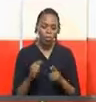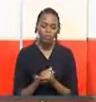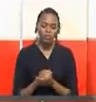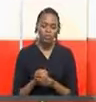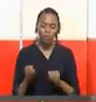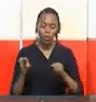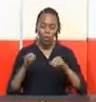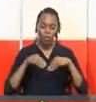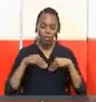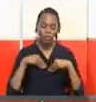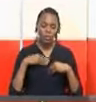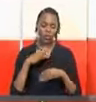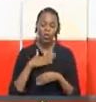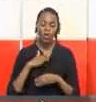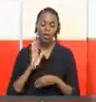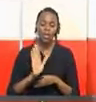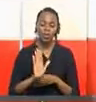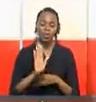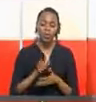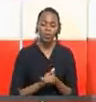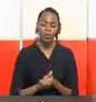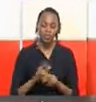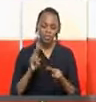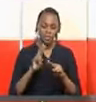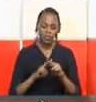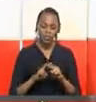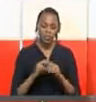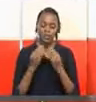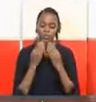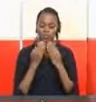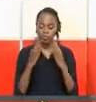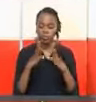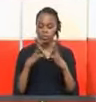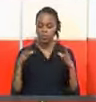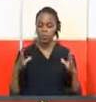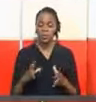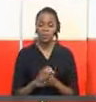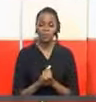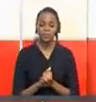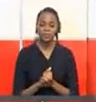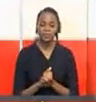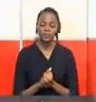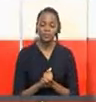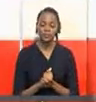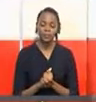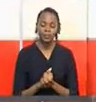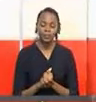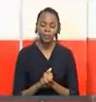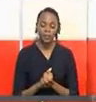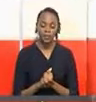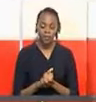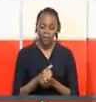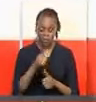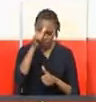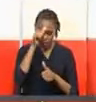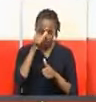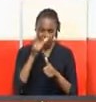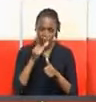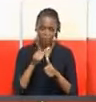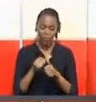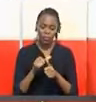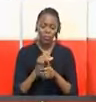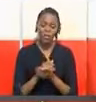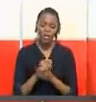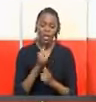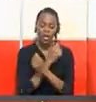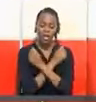who she is, flaws and all, is truly appreciated. You will forever be her love,